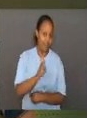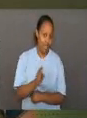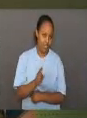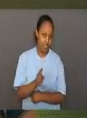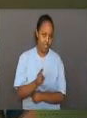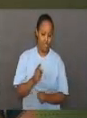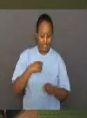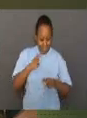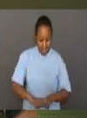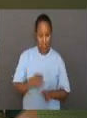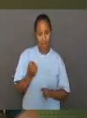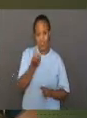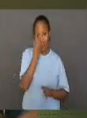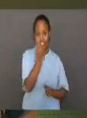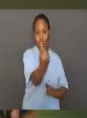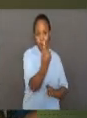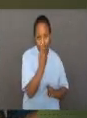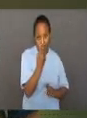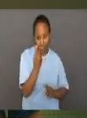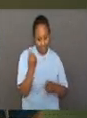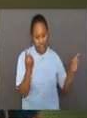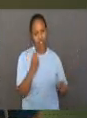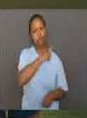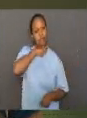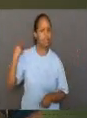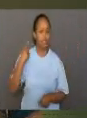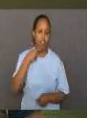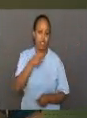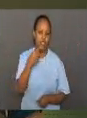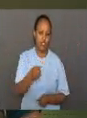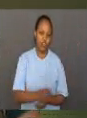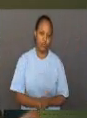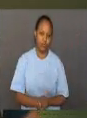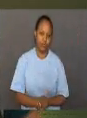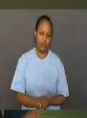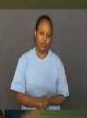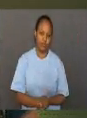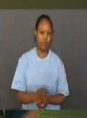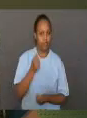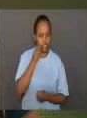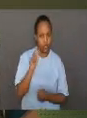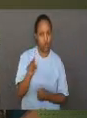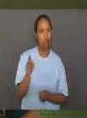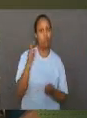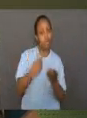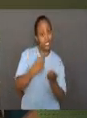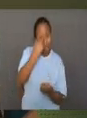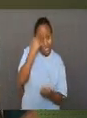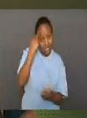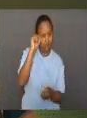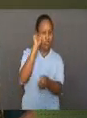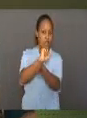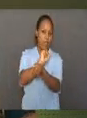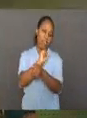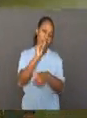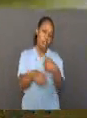refused to give up her seat to a white man. She was sent to prison for her